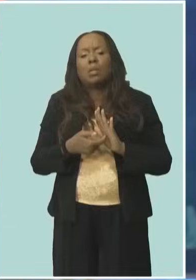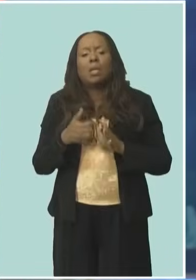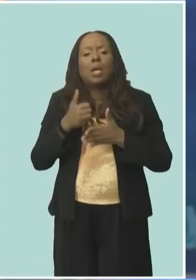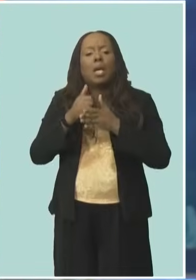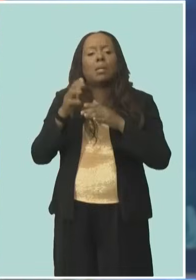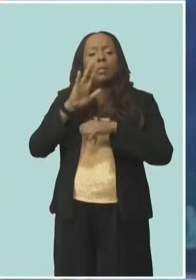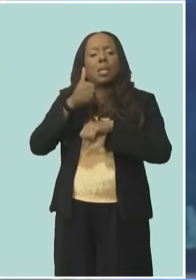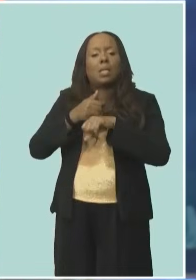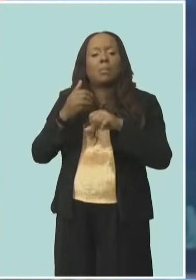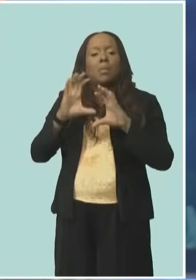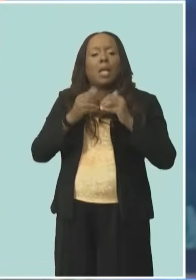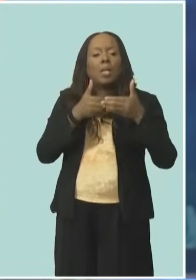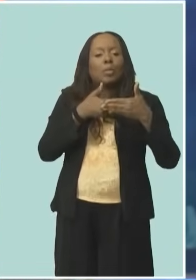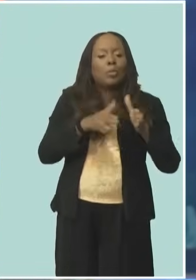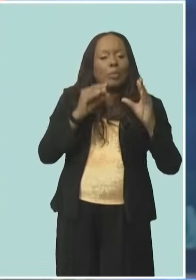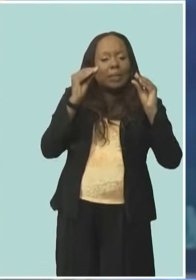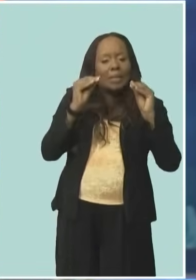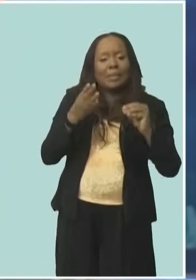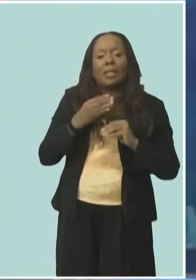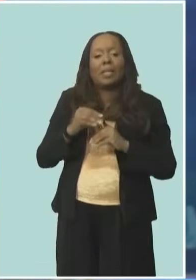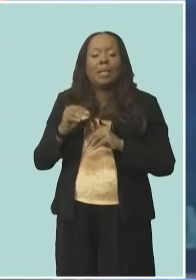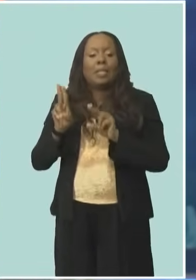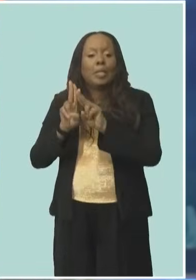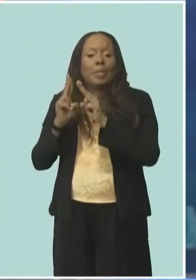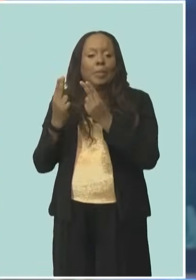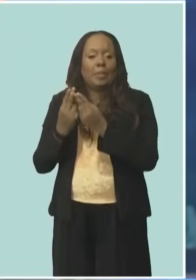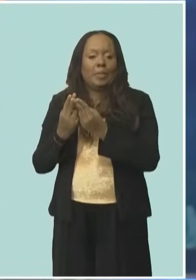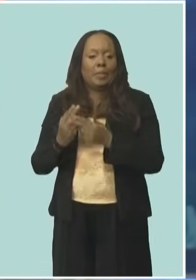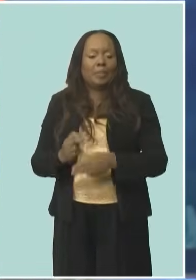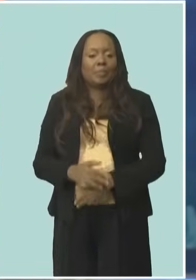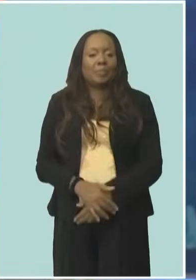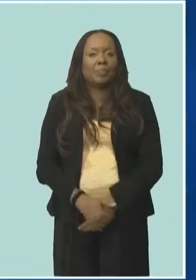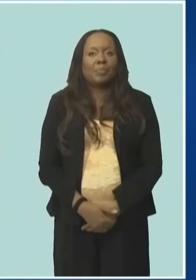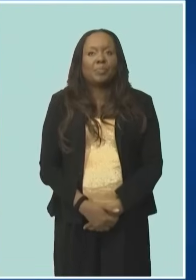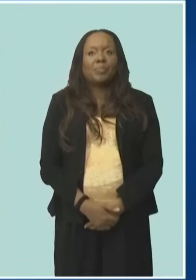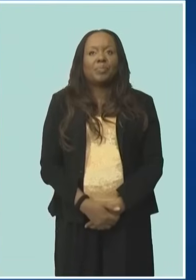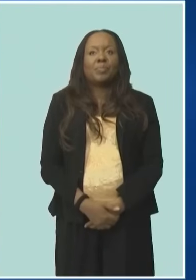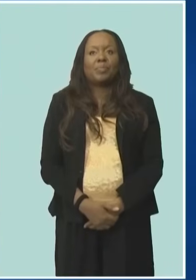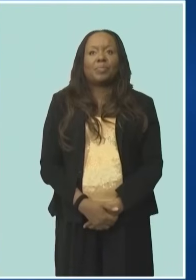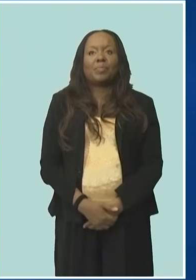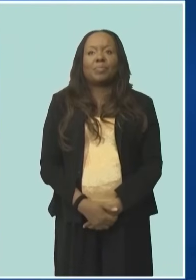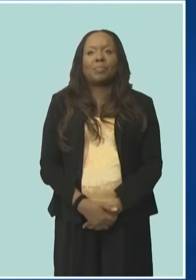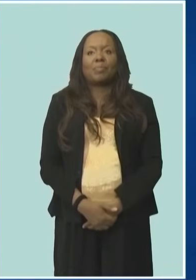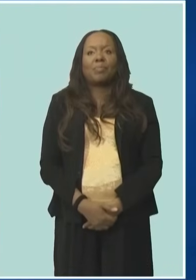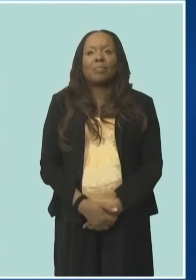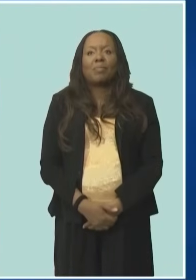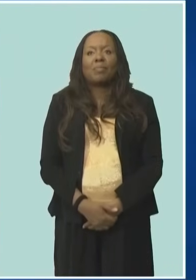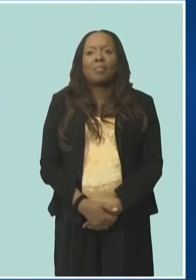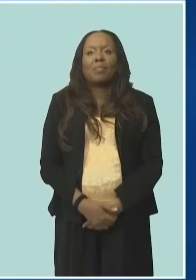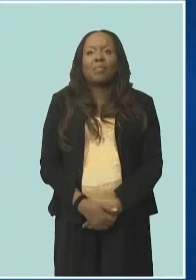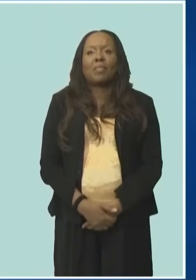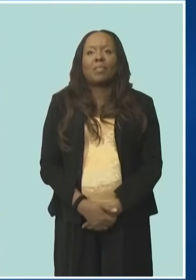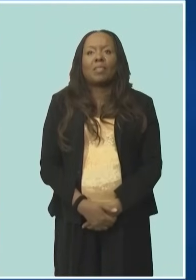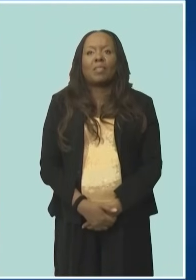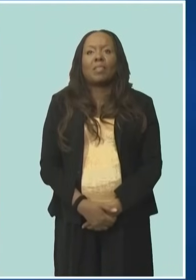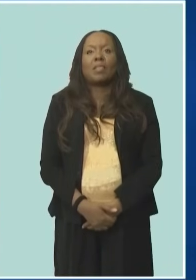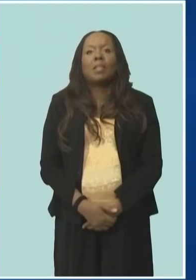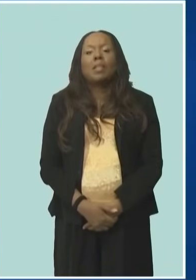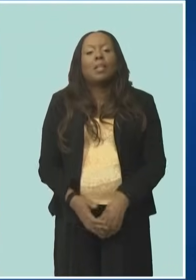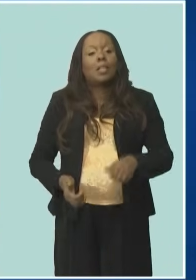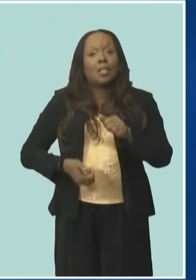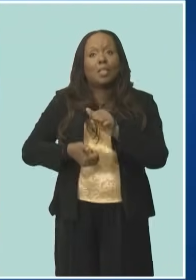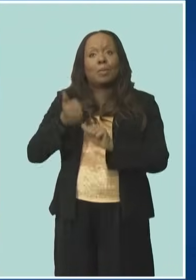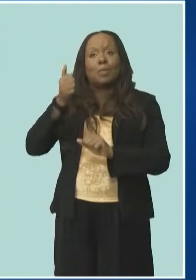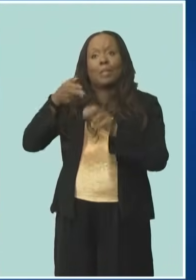shape classrooms and the labour movement for decades. The Most Honourable Patrick Frost dedicated his life